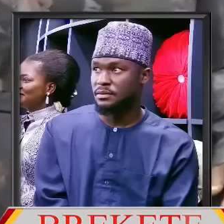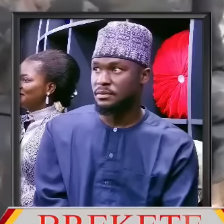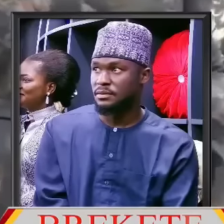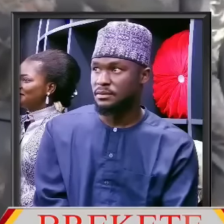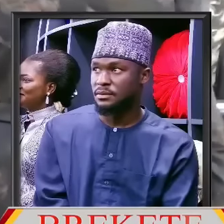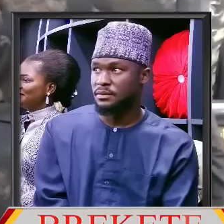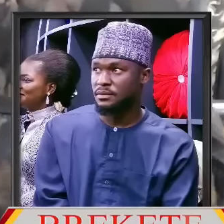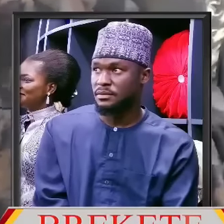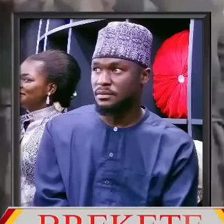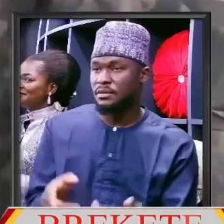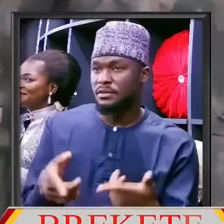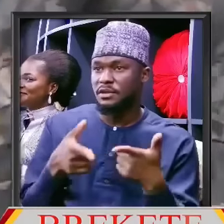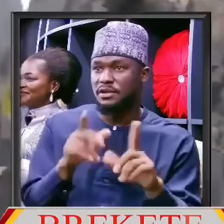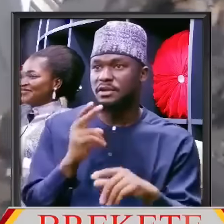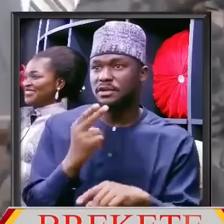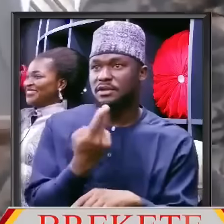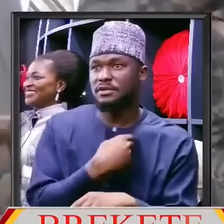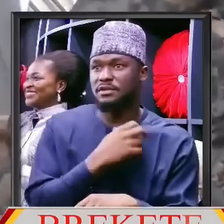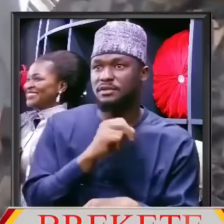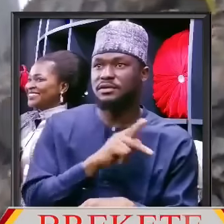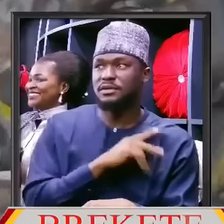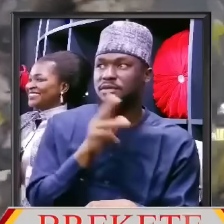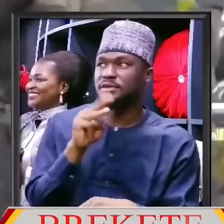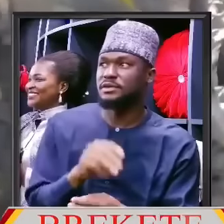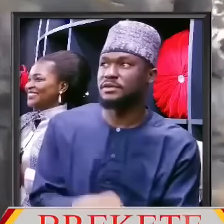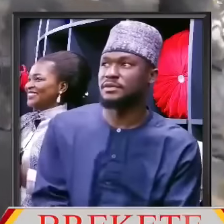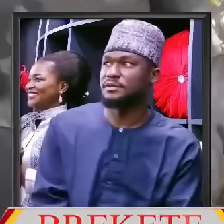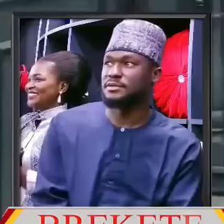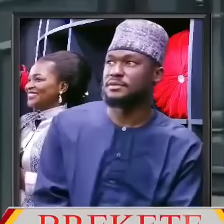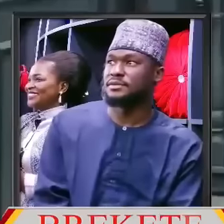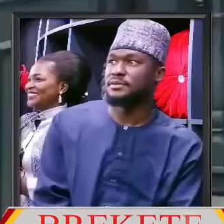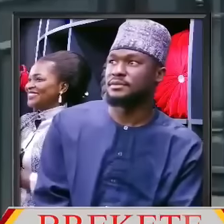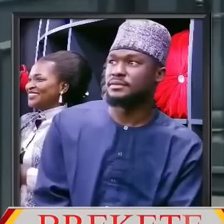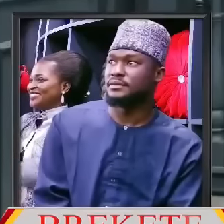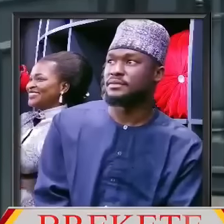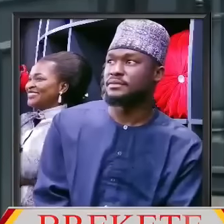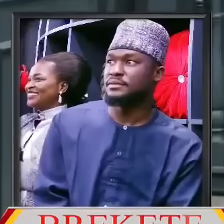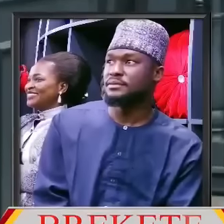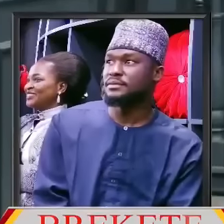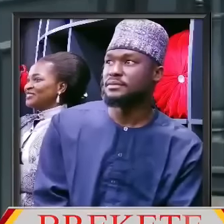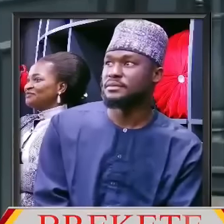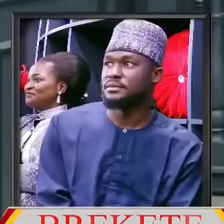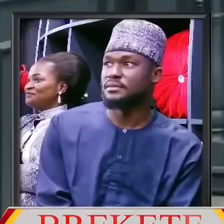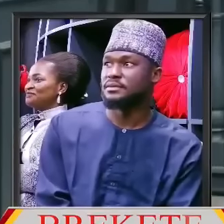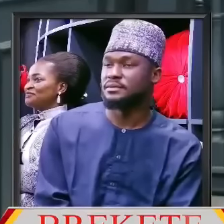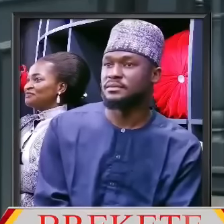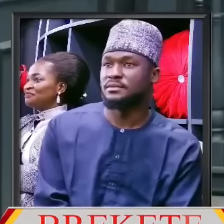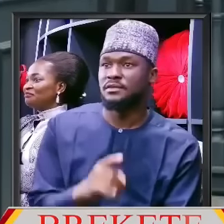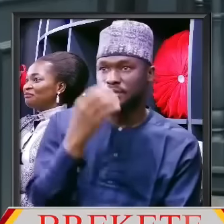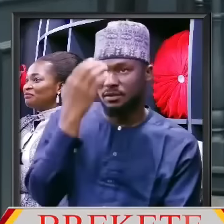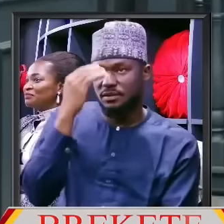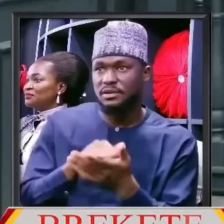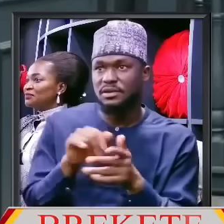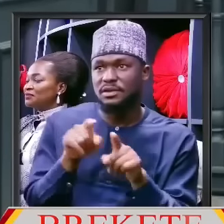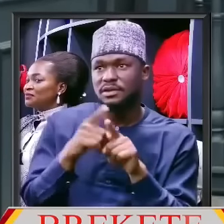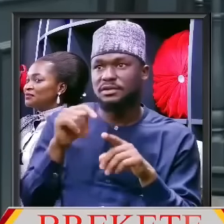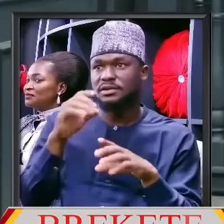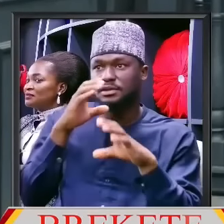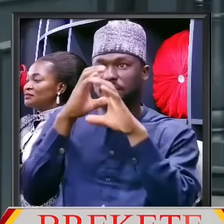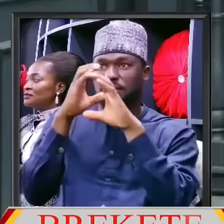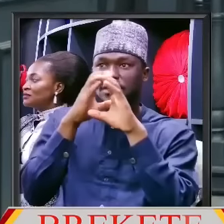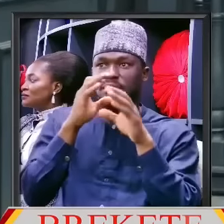him. Make we see him. Make we appreciate him. Gray hair. They know they buy him. Yes. They know they buy him. You know, as the camera be, if